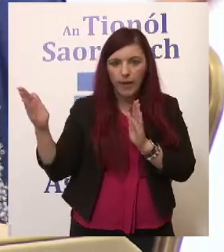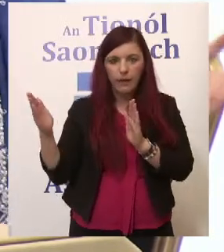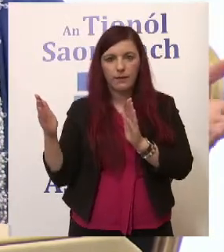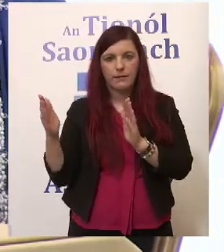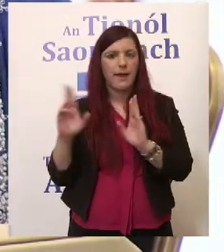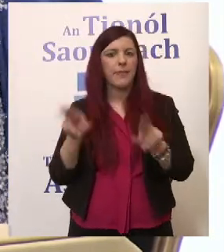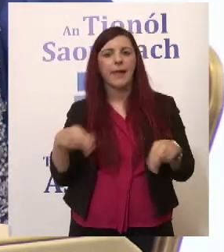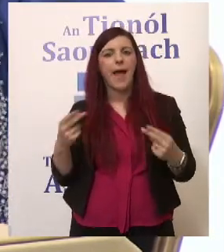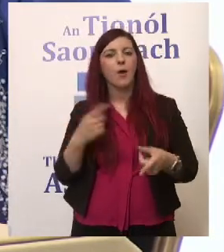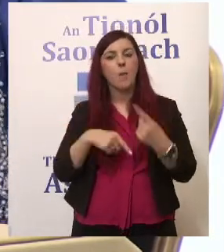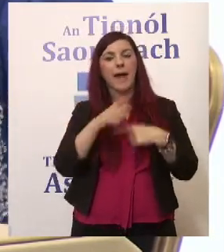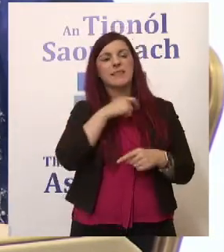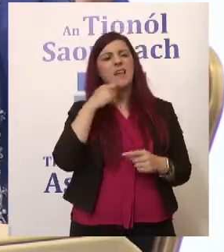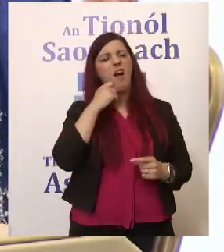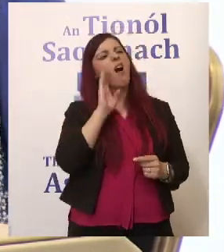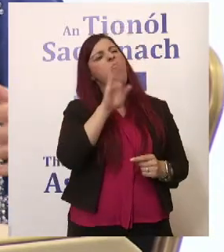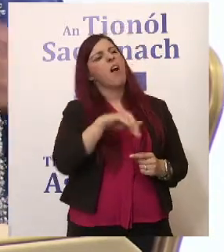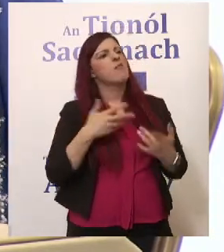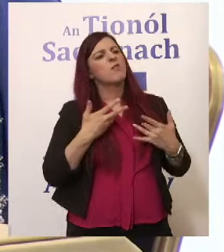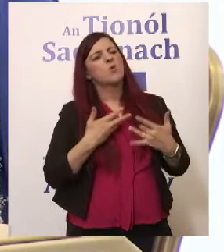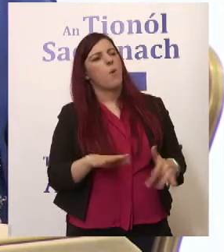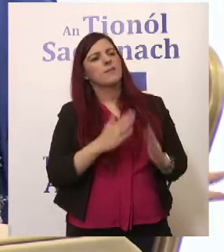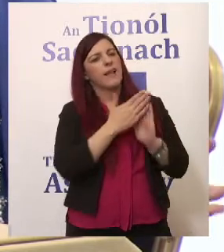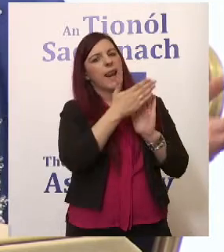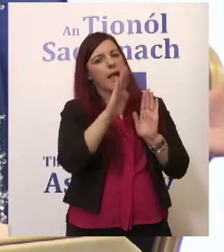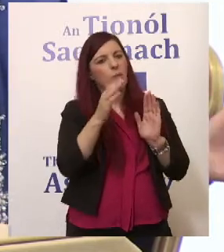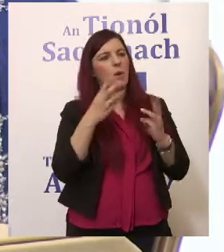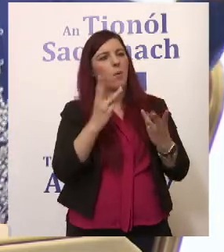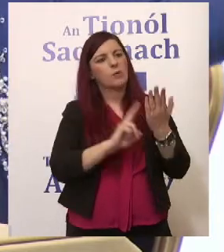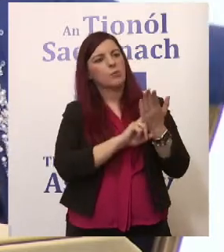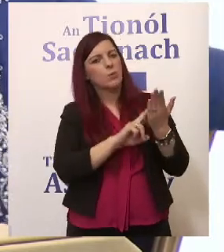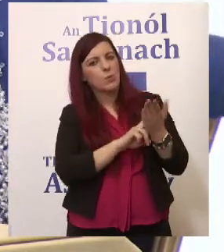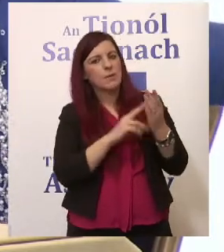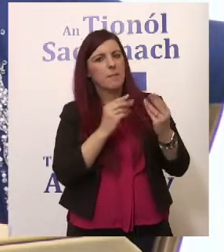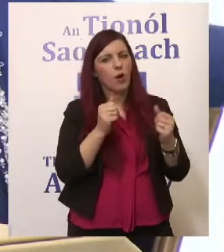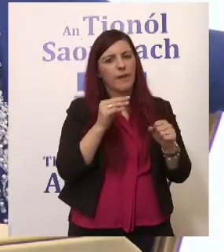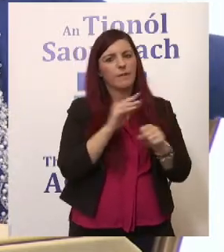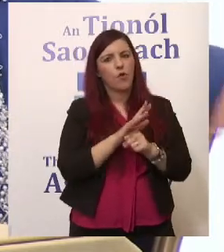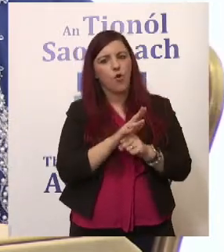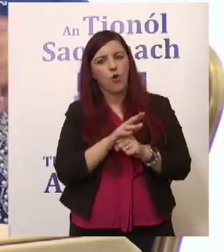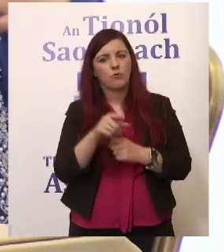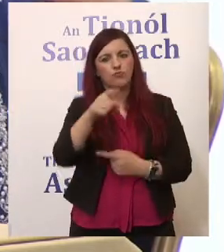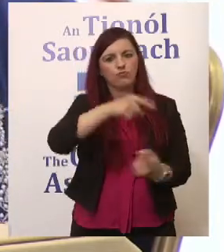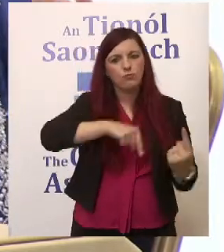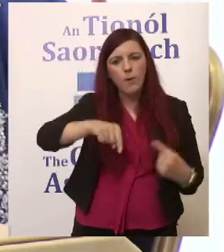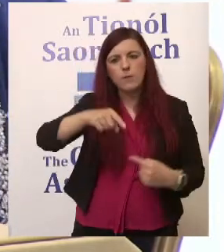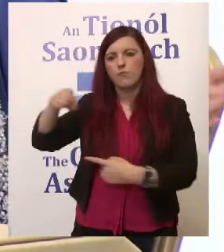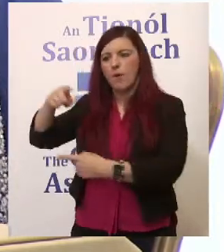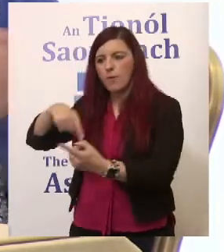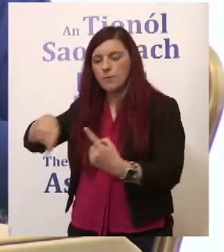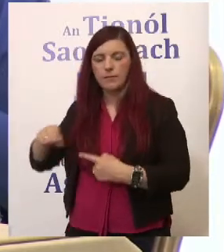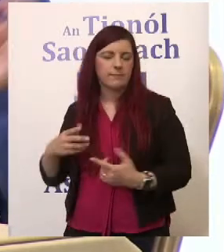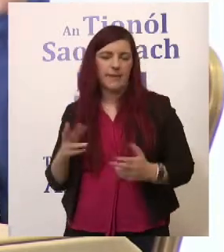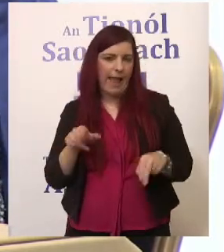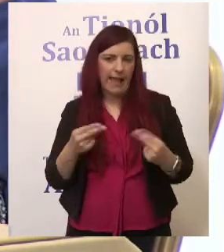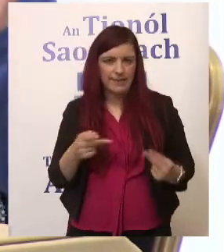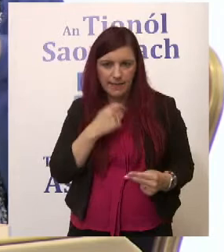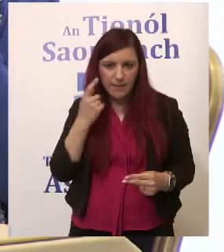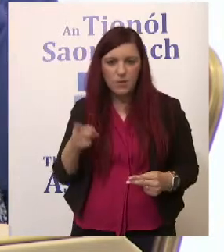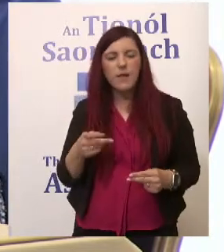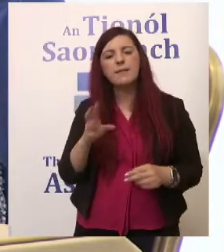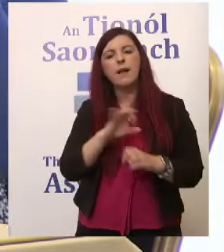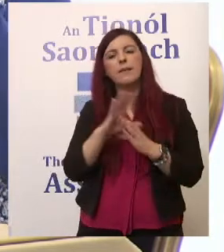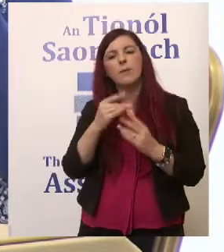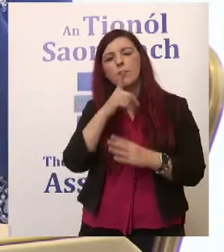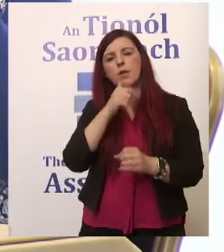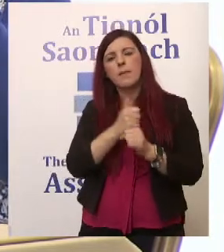can't go back and say, well, you know, oops, but we actually decided 2 roundabouts on the main road were a better use of it. Like, so that's the kind of thing. When I'm